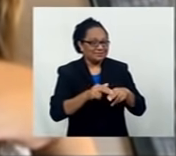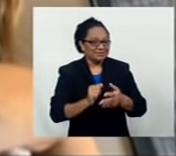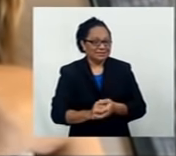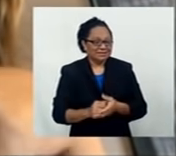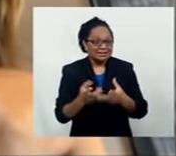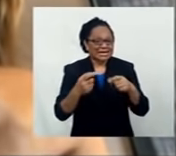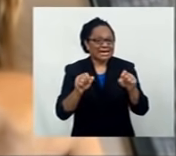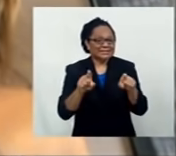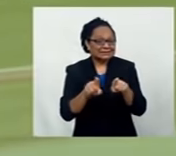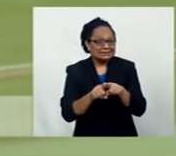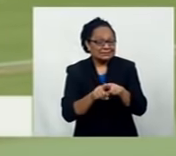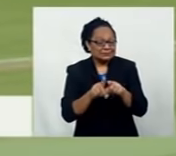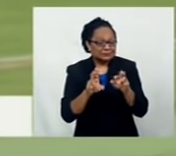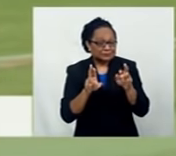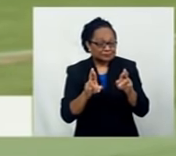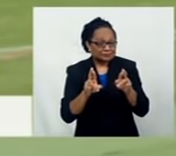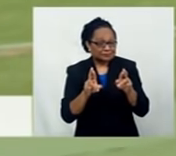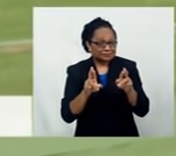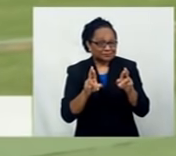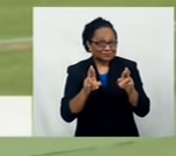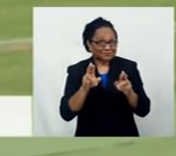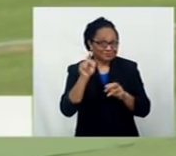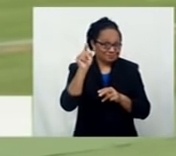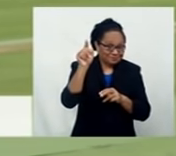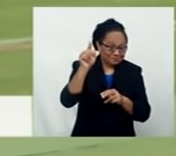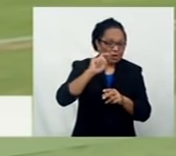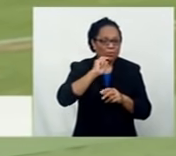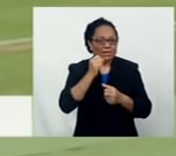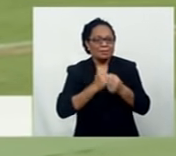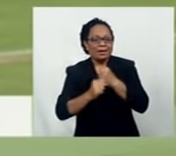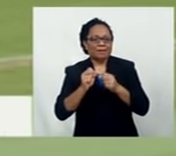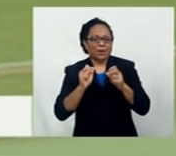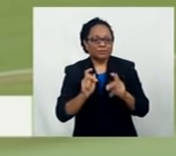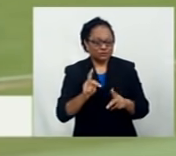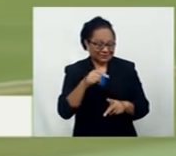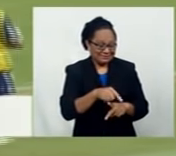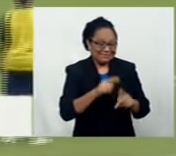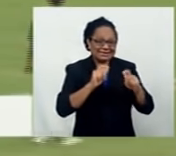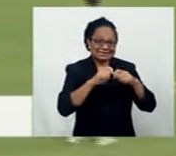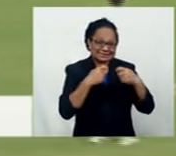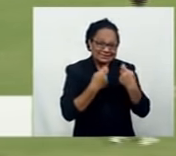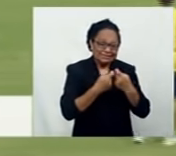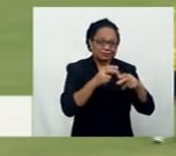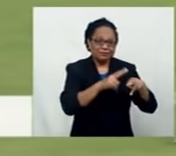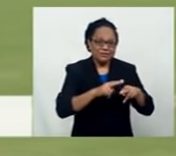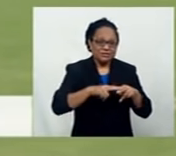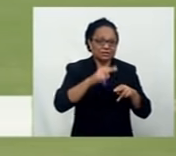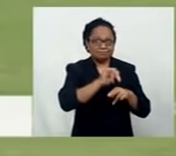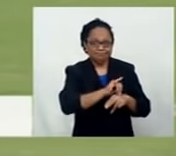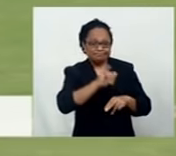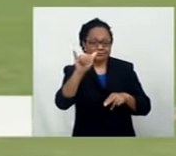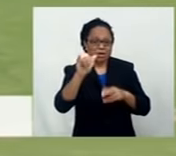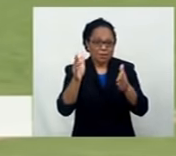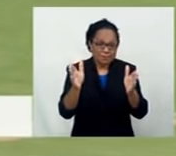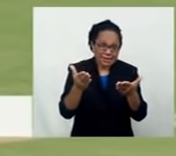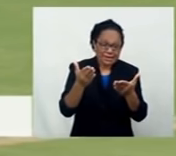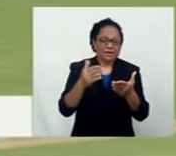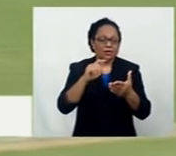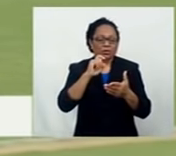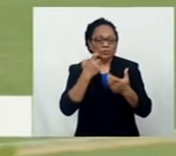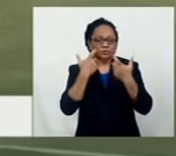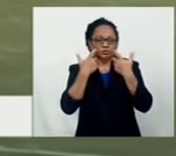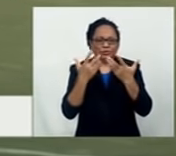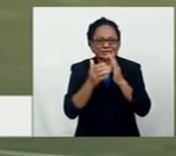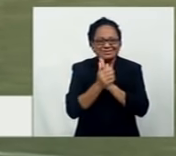would wish that this would become an opportunity for us to showcase to girls in Fiji the potential that women's football has for